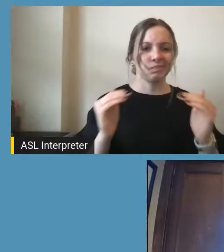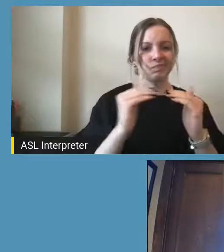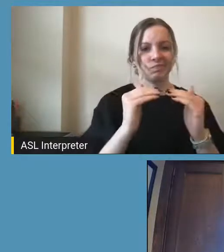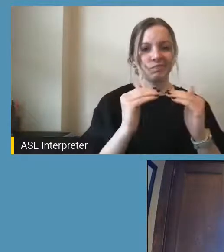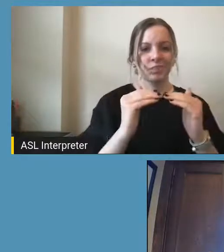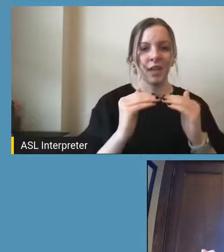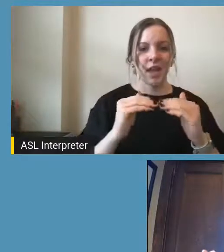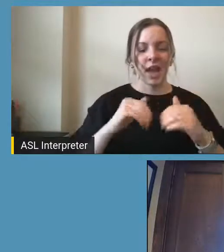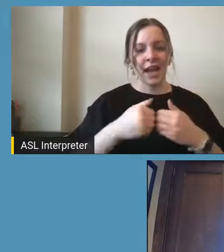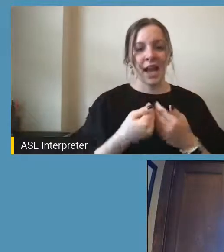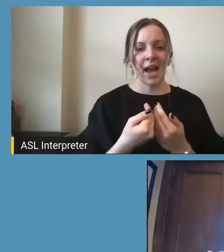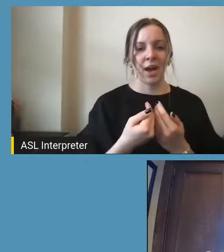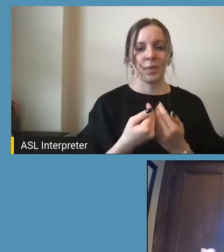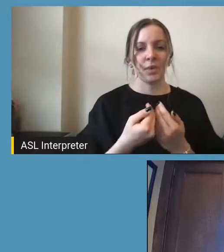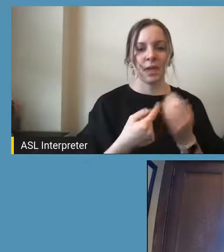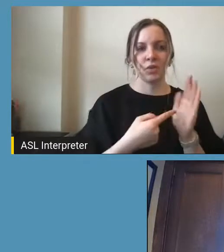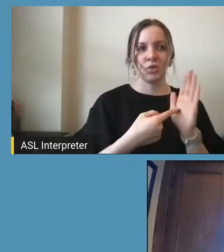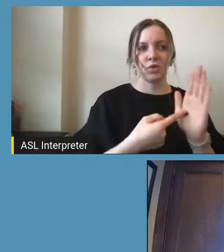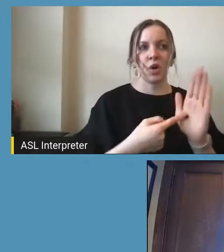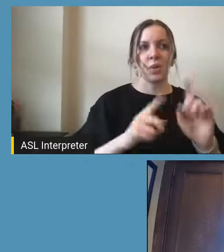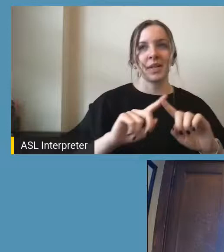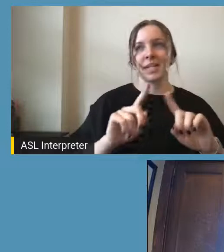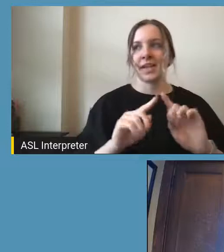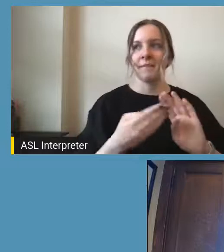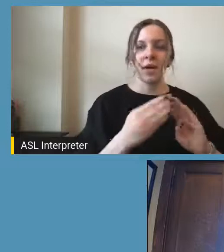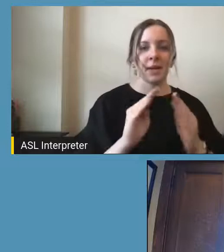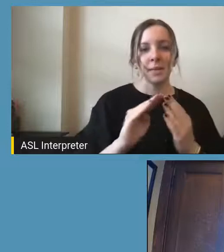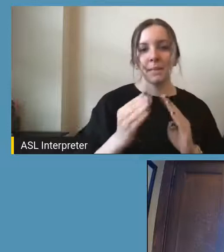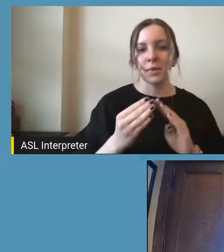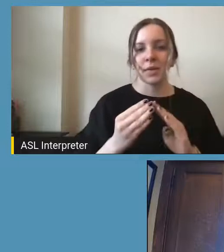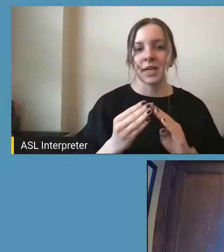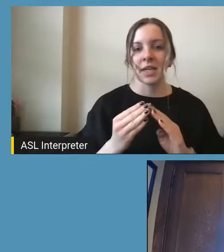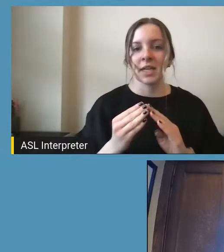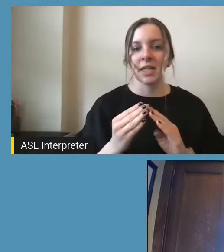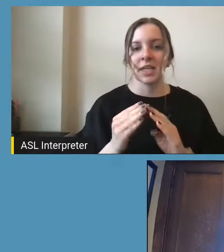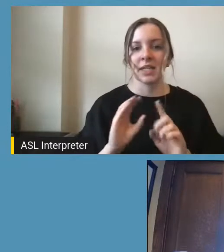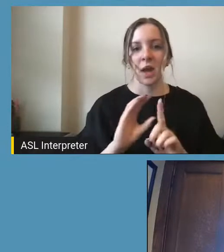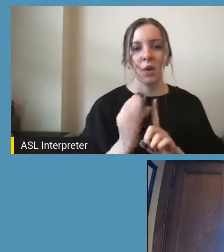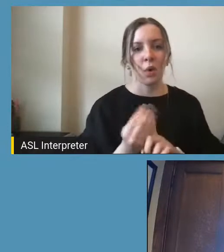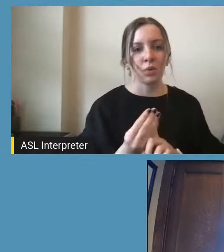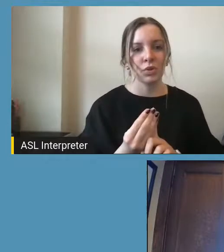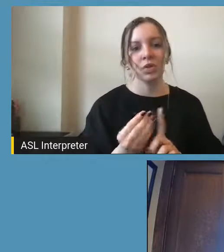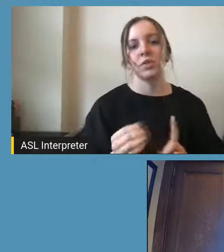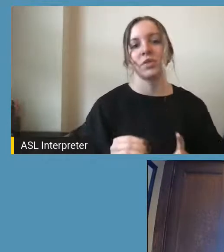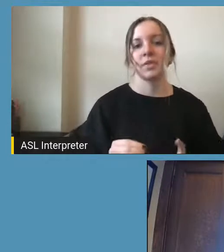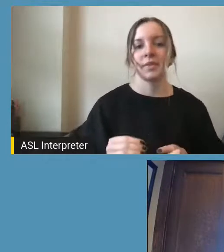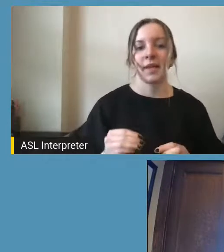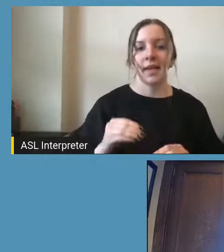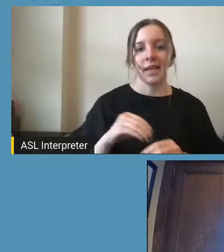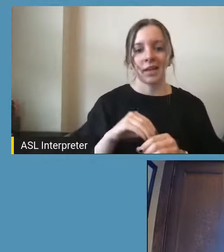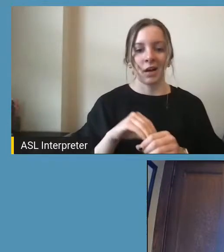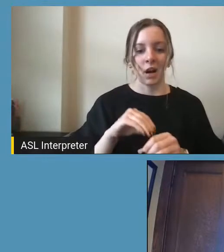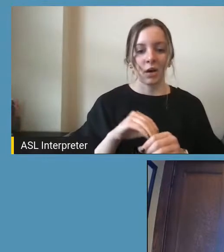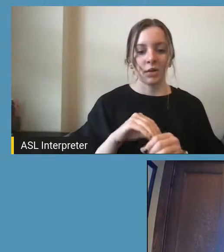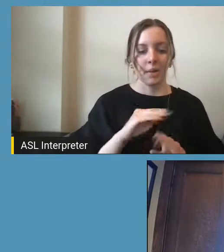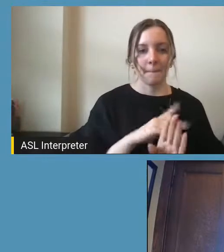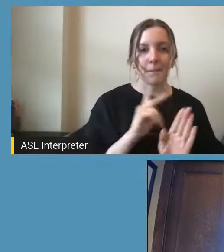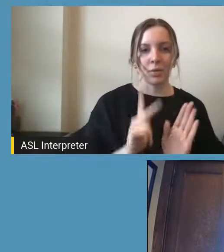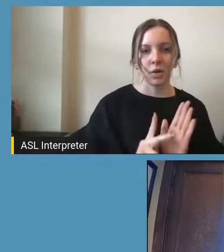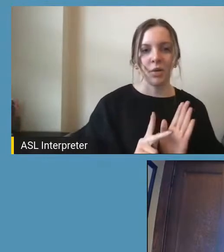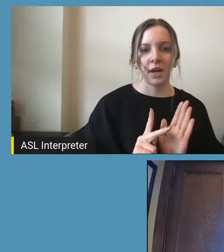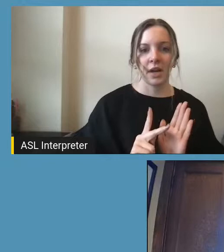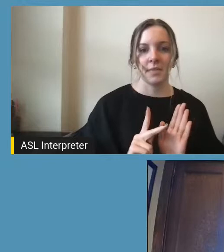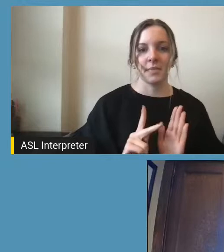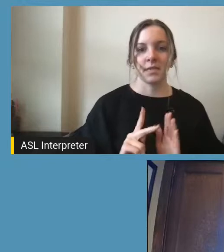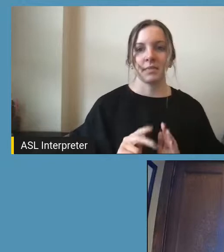represent different communities in our presentations. And it would seem that it's somewhat a